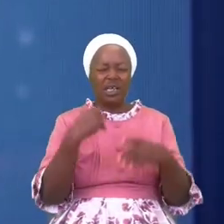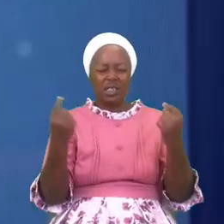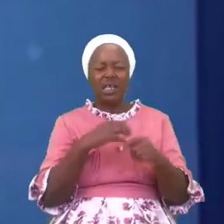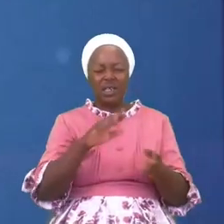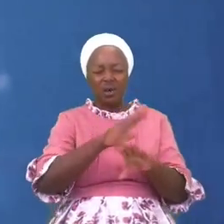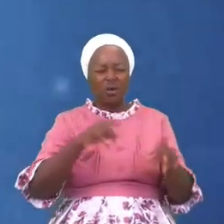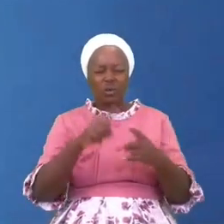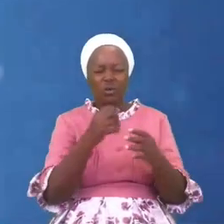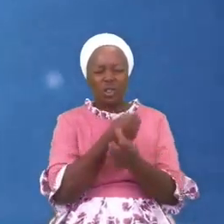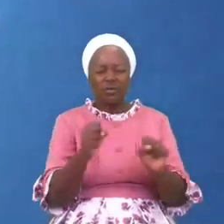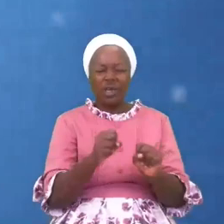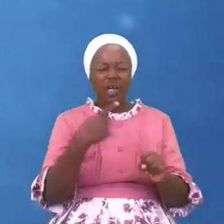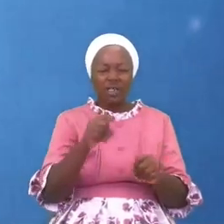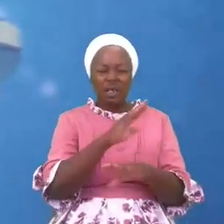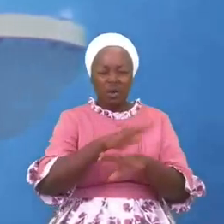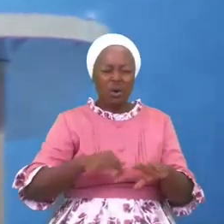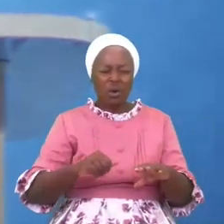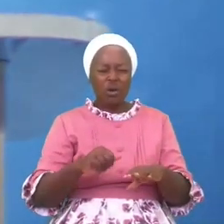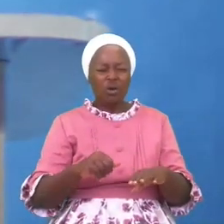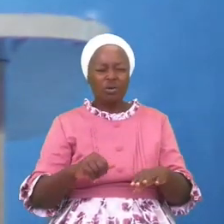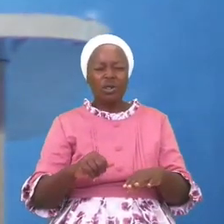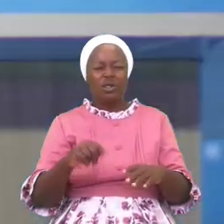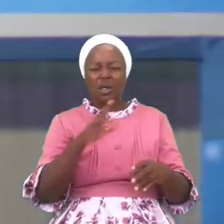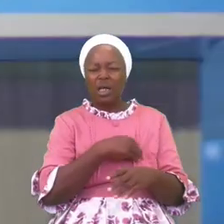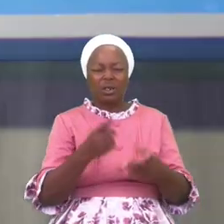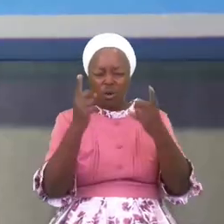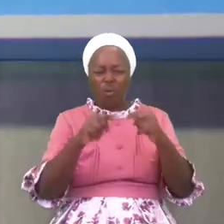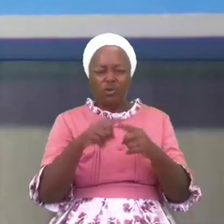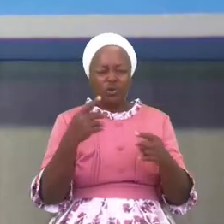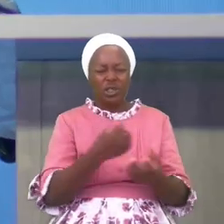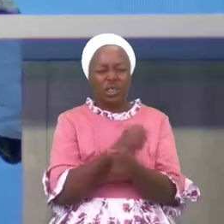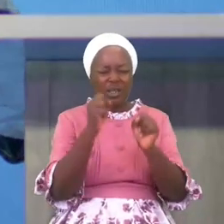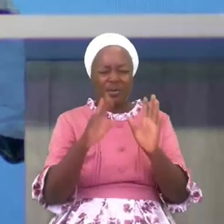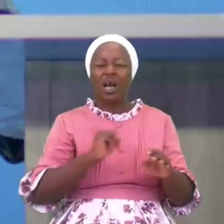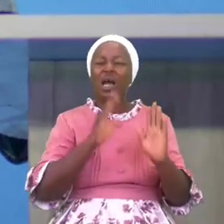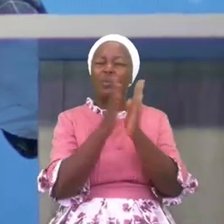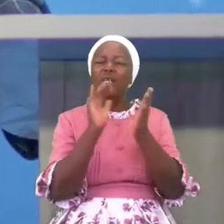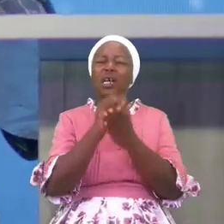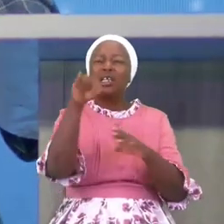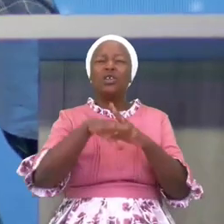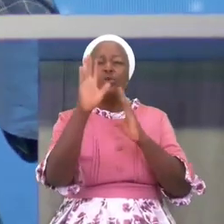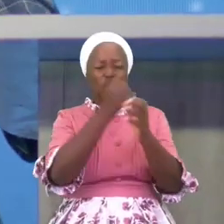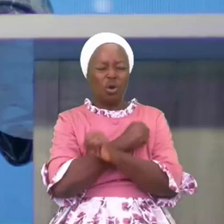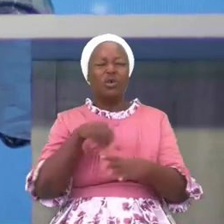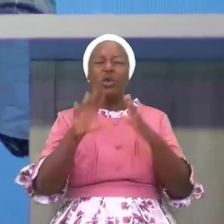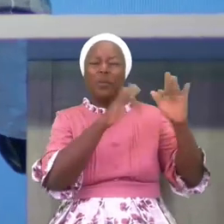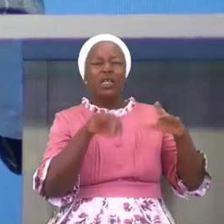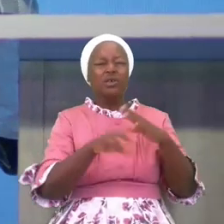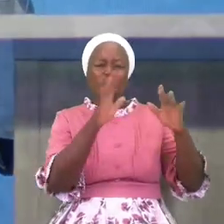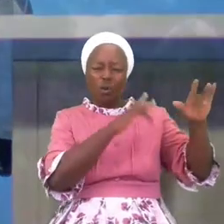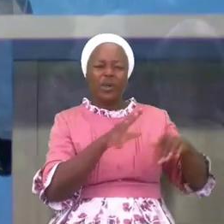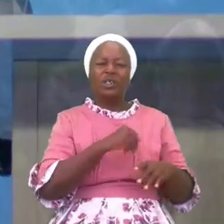Savior. I pray, Lord, in your love, in your mercy, your compassion, in your grace, forgive them in